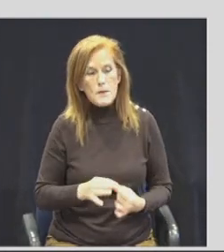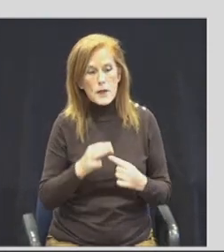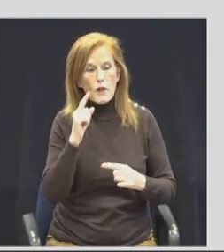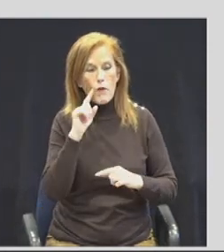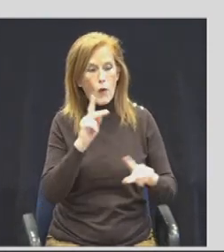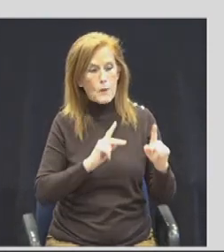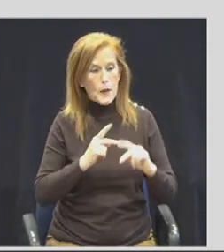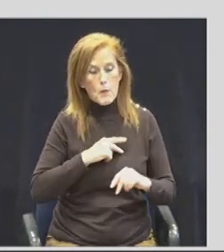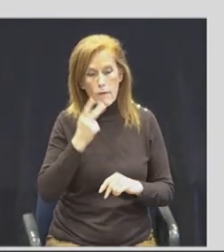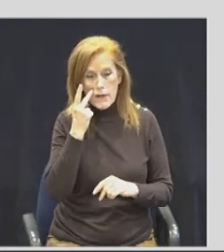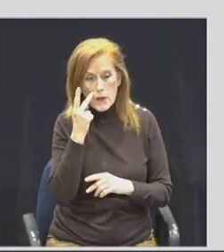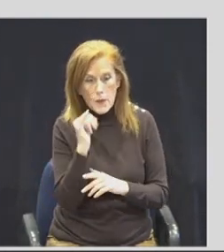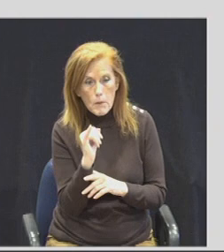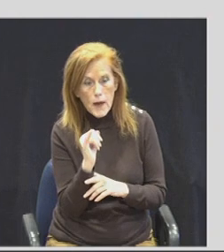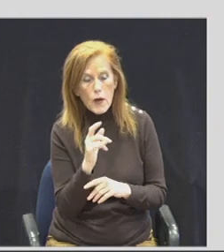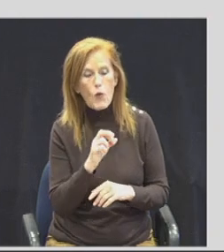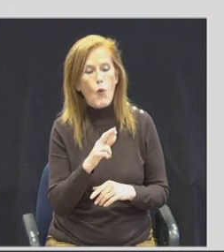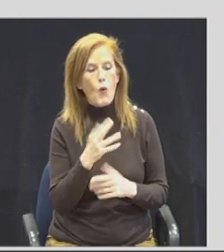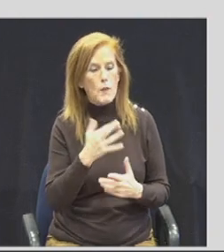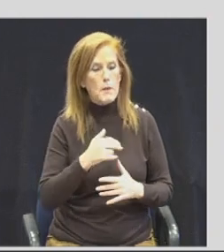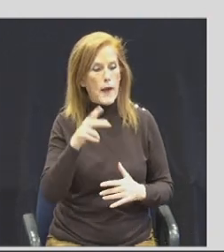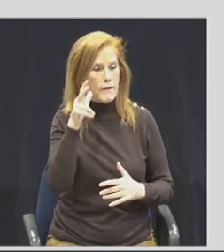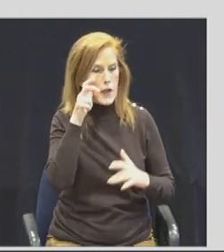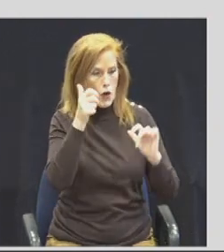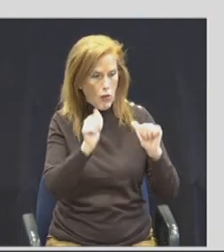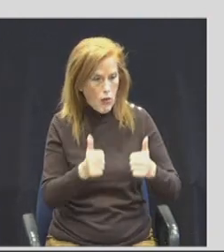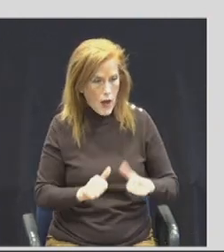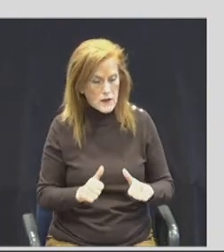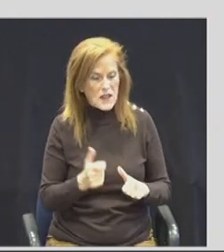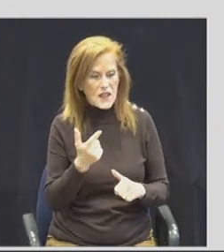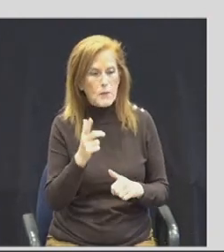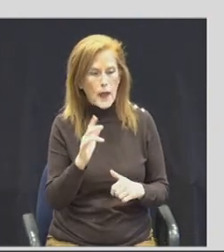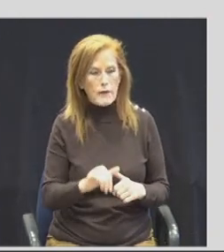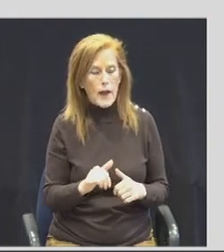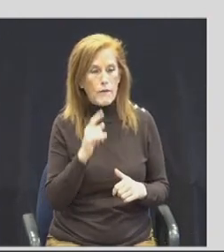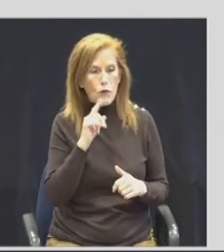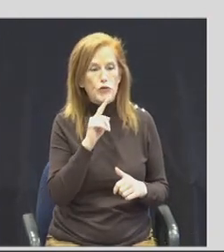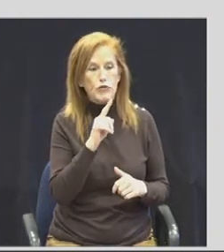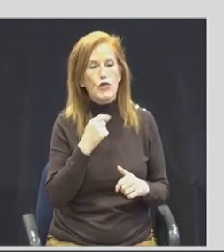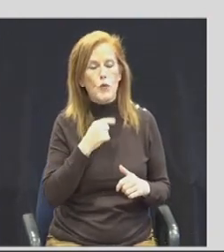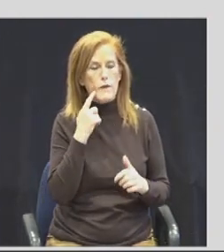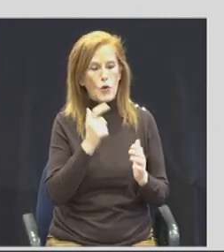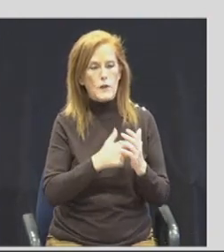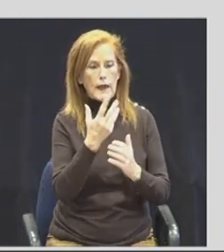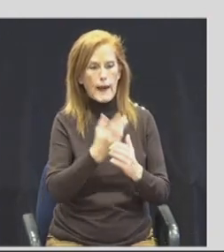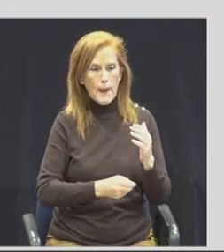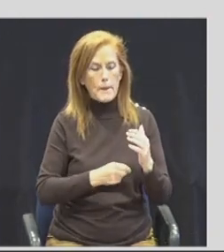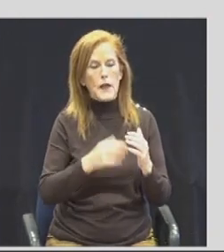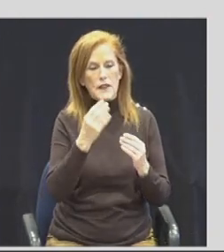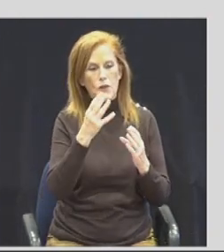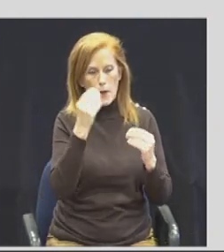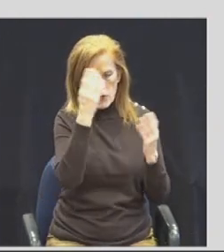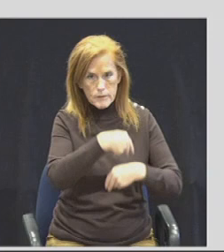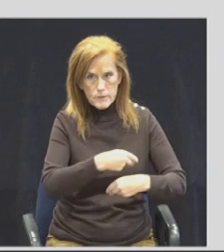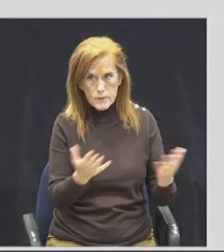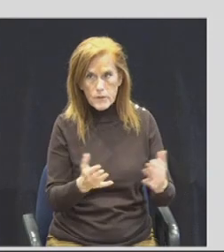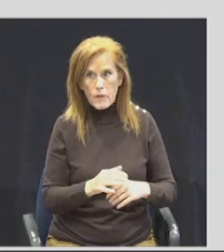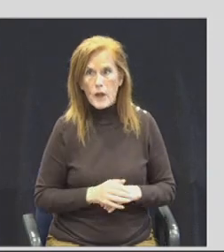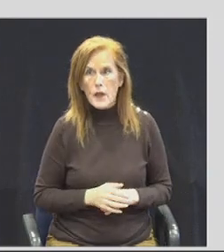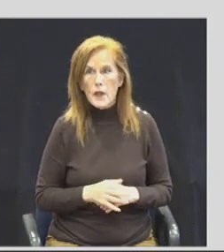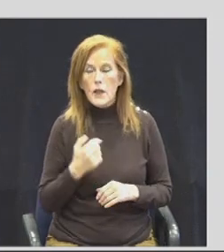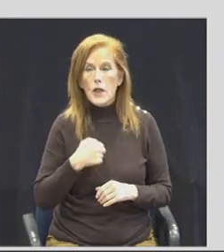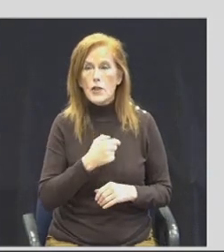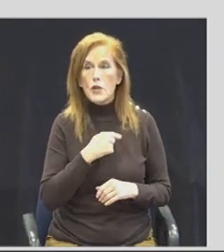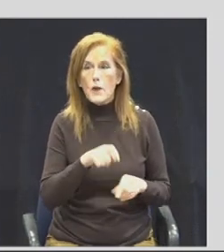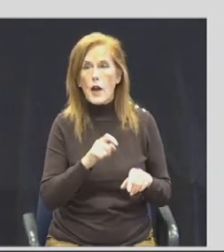impaired or have hearing loss or situations like that. And finally, medical countermeasure dispensing